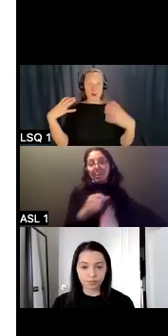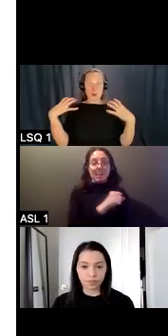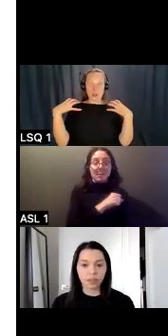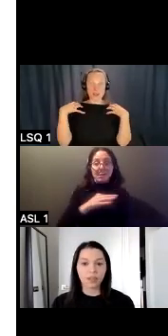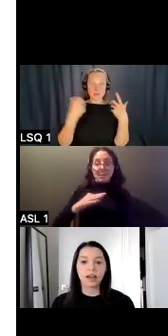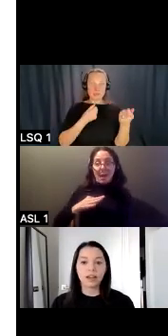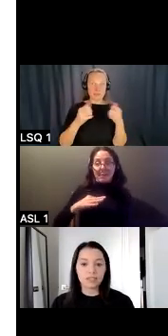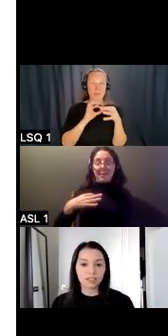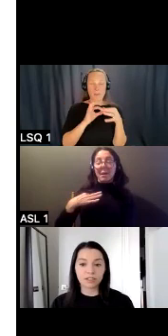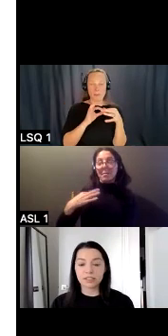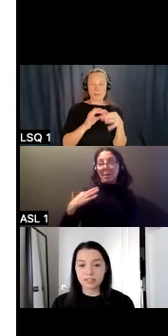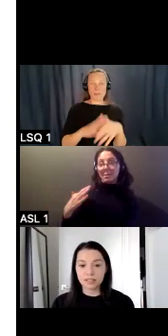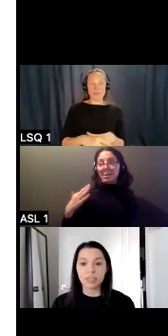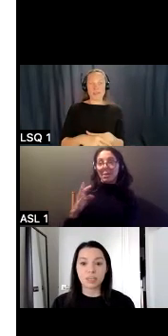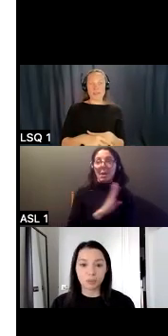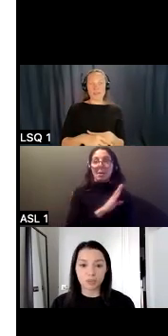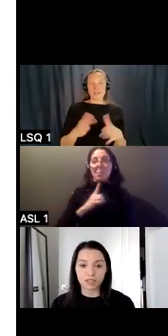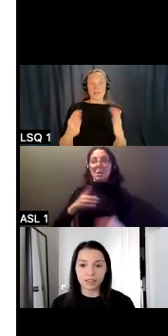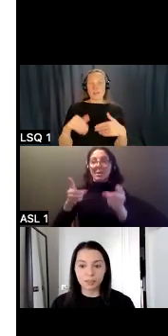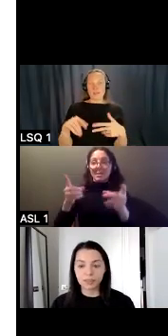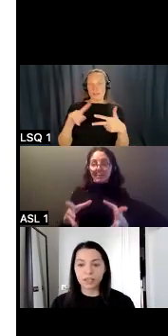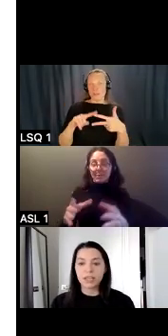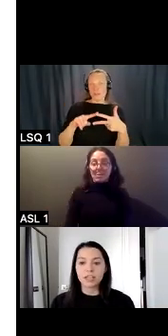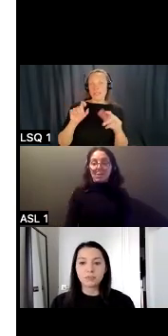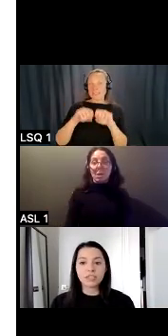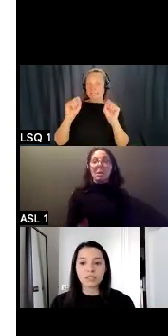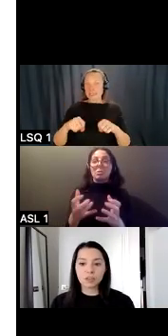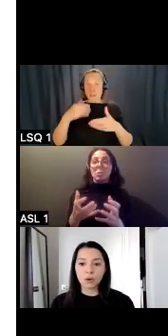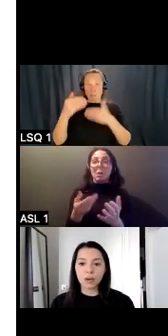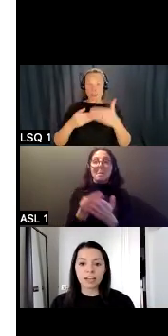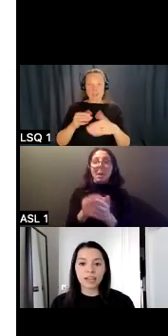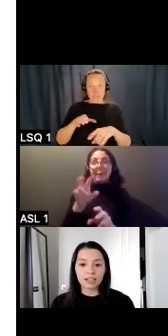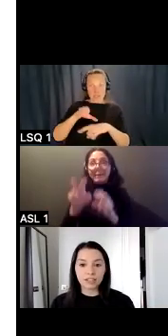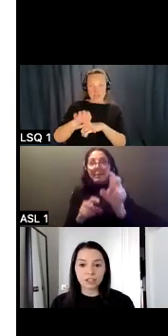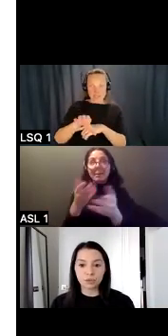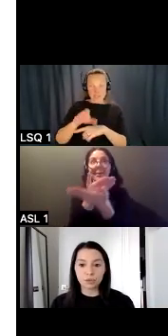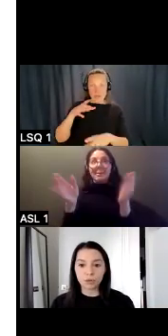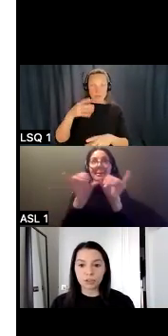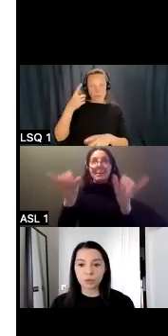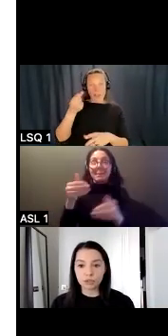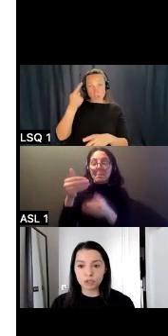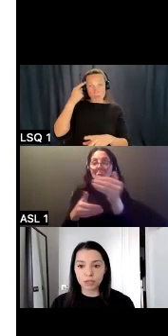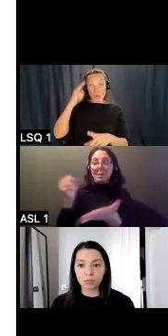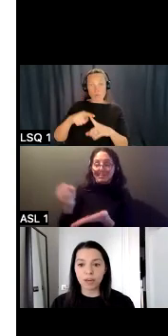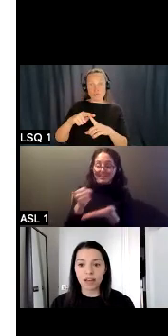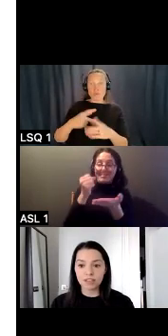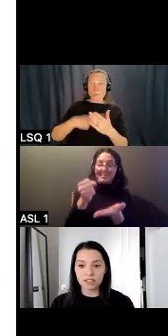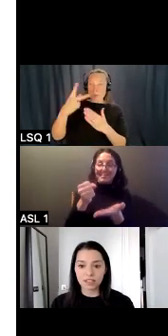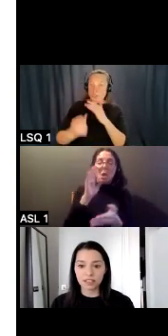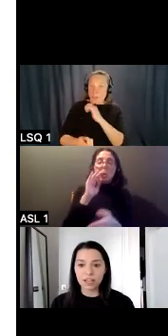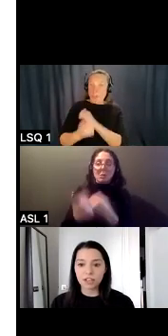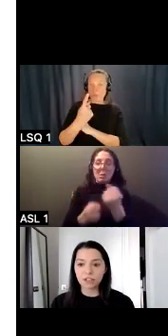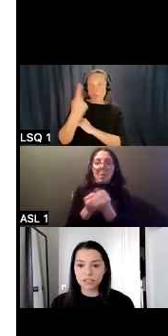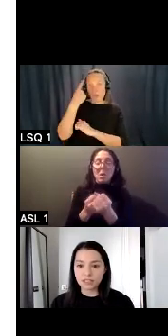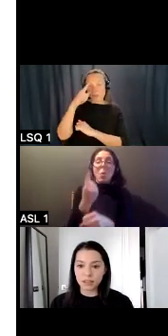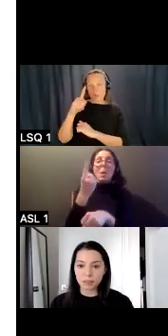of directors. Investing in the systems and processes, funds will be support one-time projects